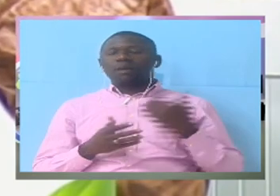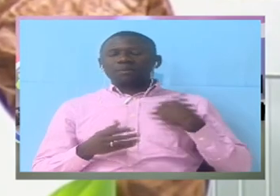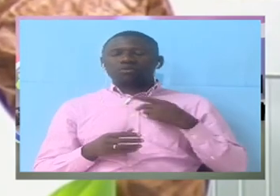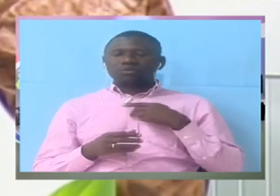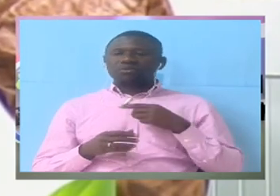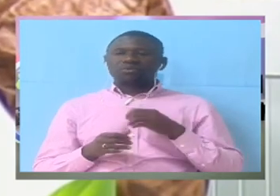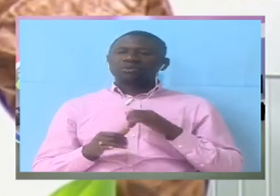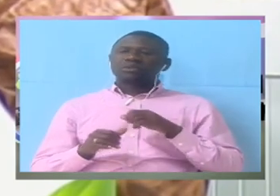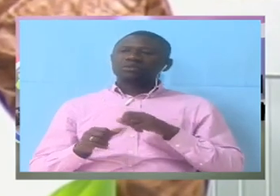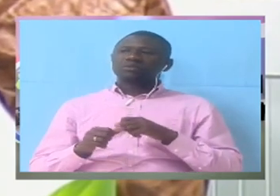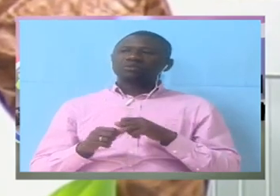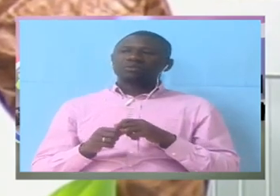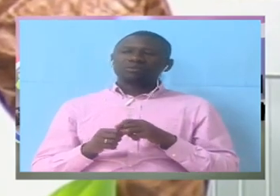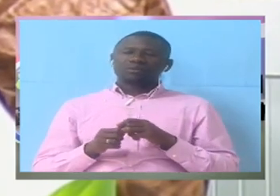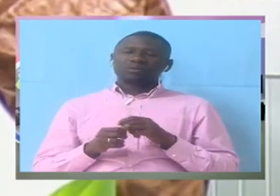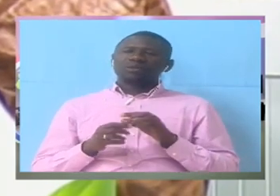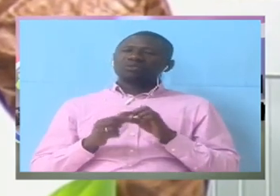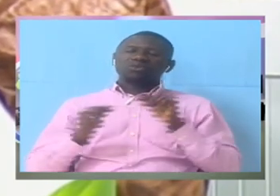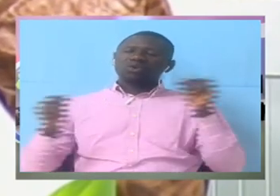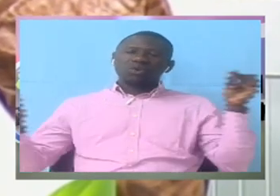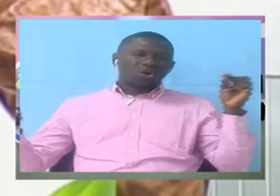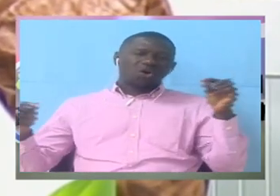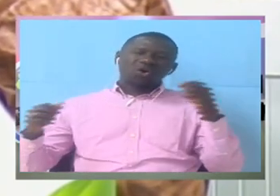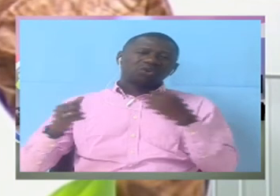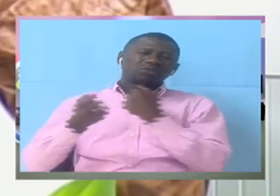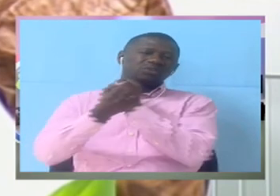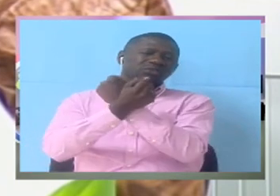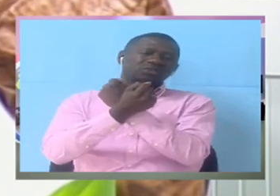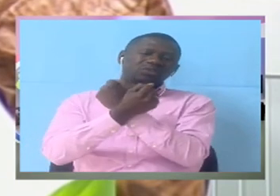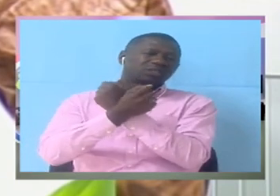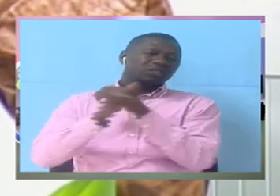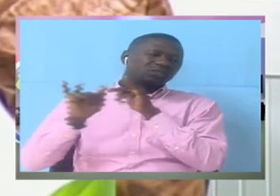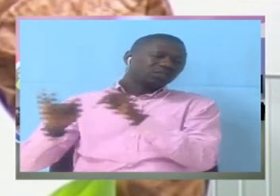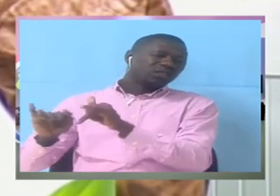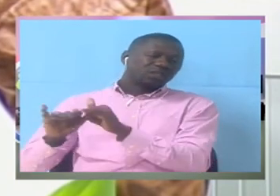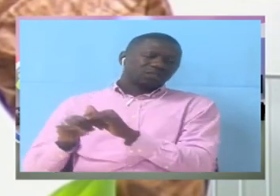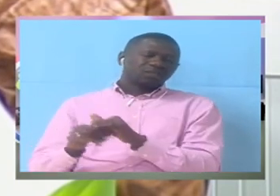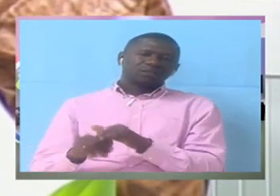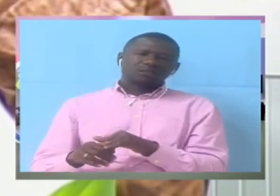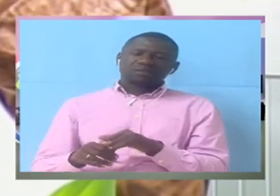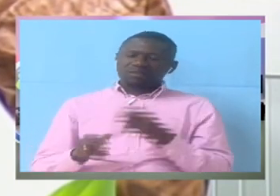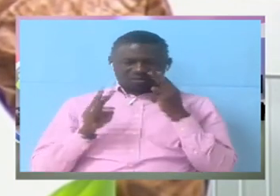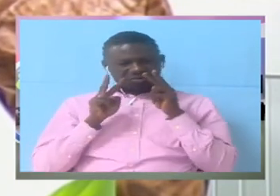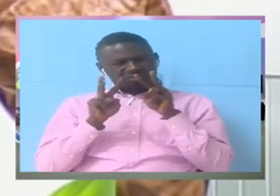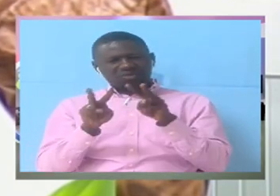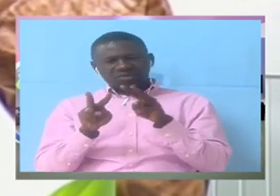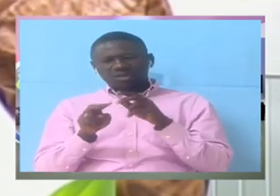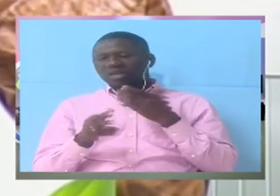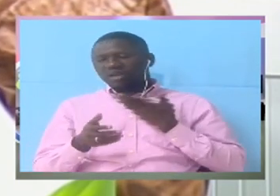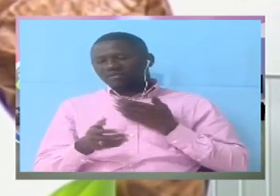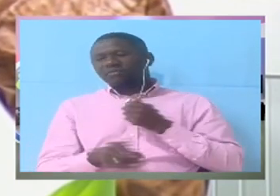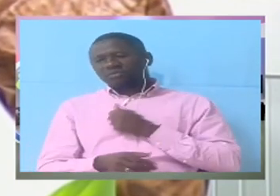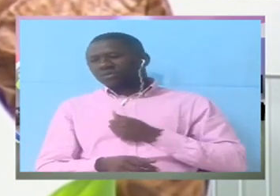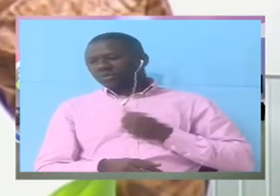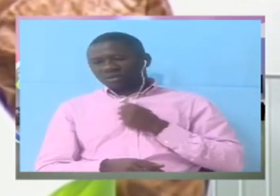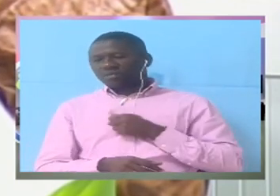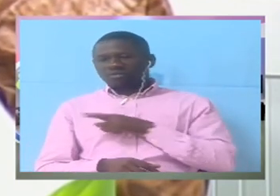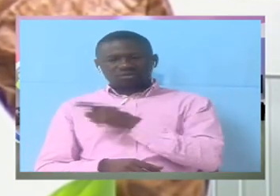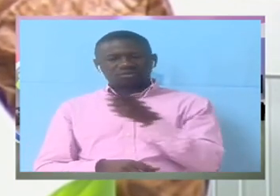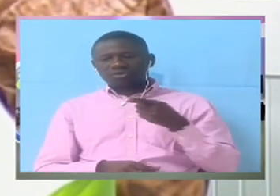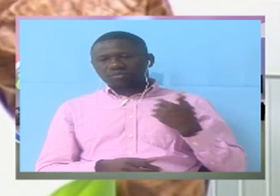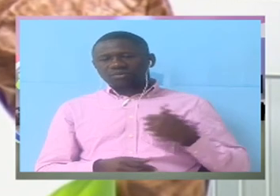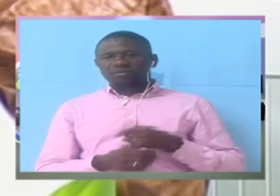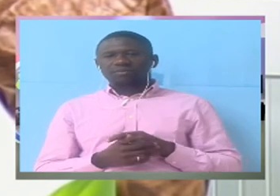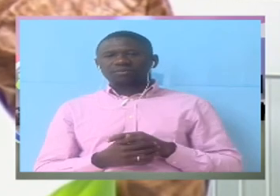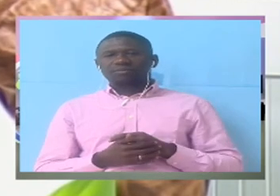critically. Those who have long sentences, let him look at their cases and have some sympathy for